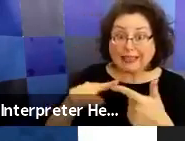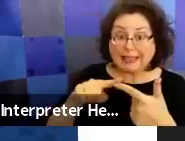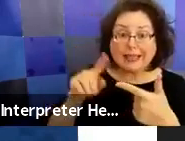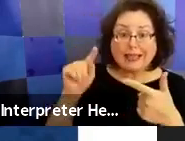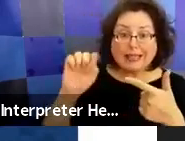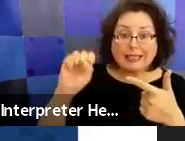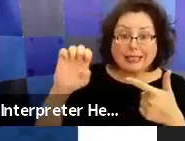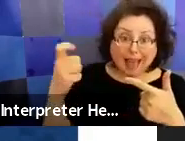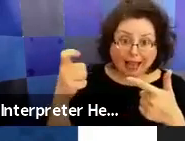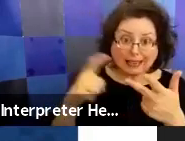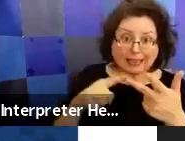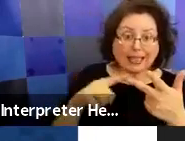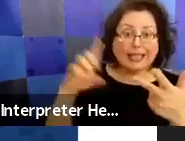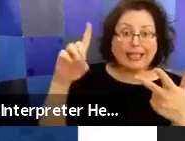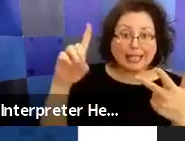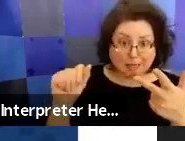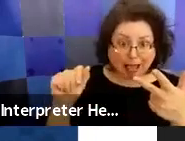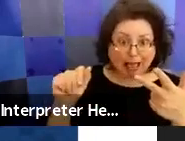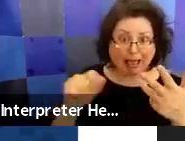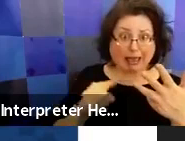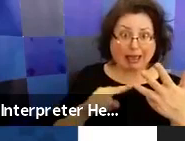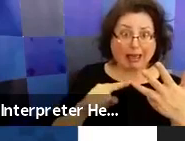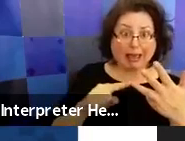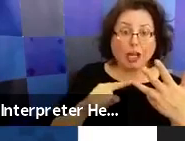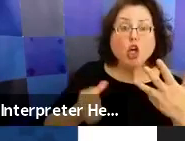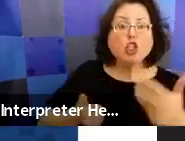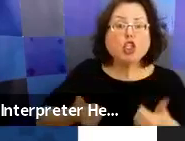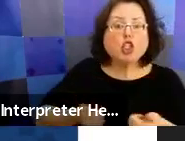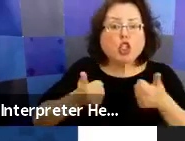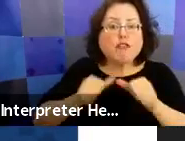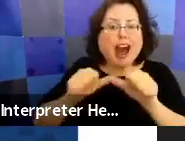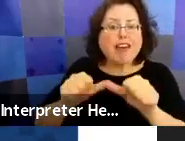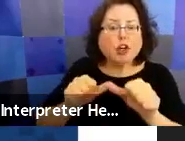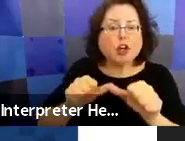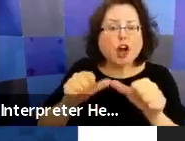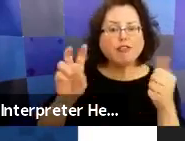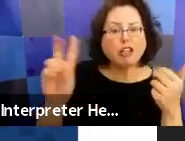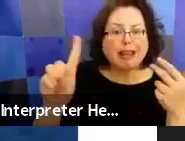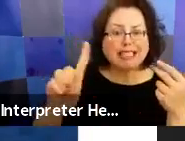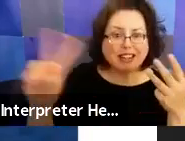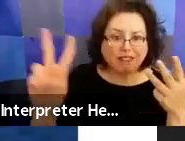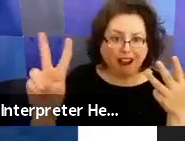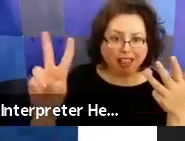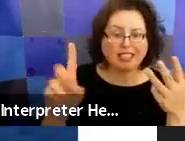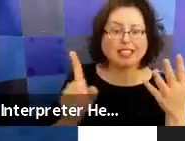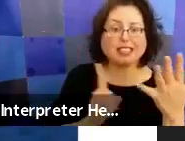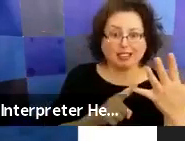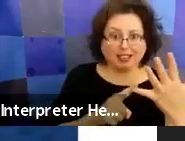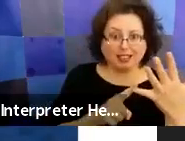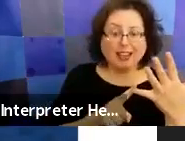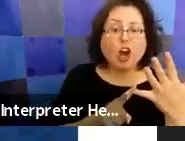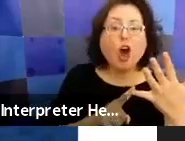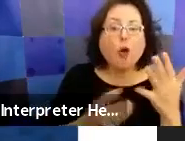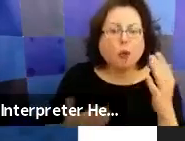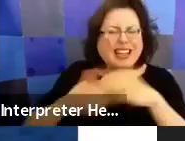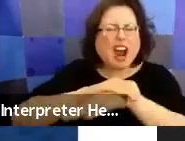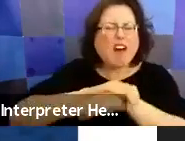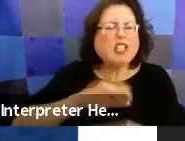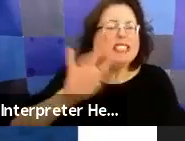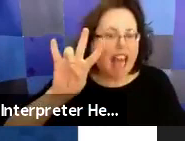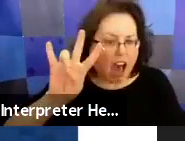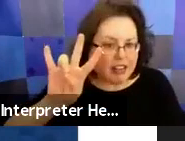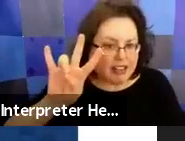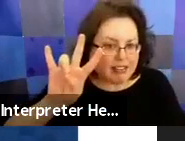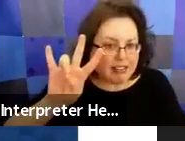disability, status as a survivor of domestic violence. We cover 7 within the Fair